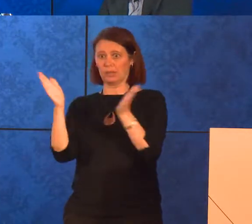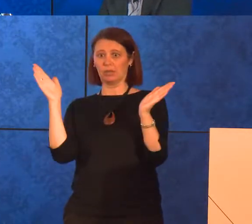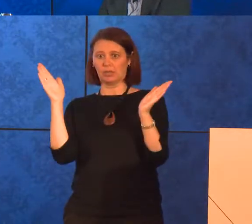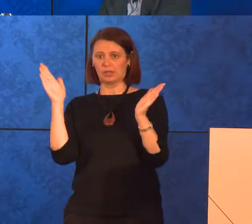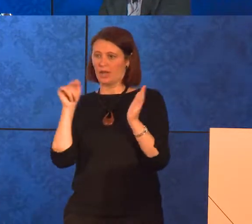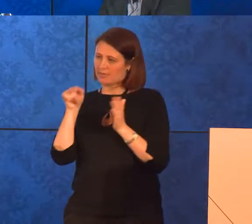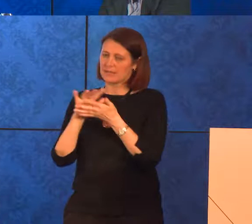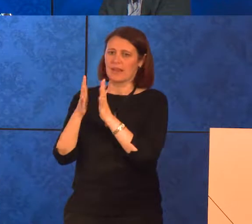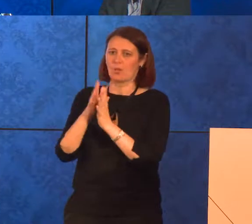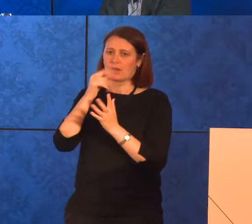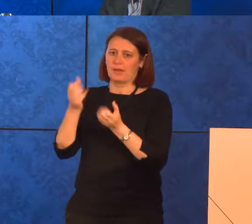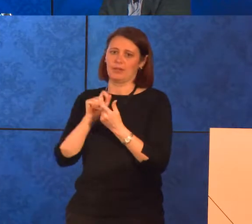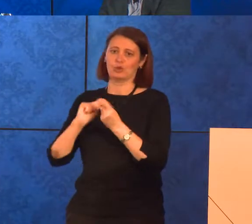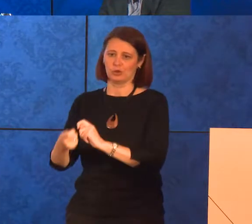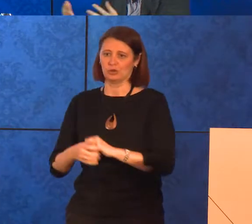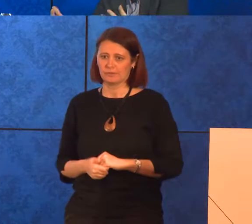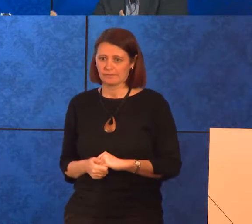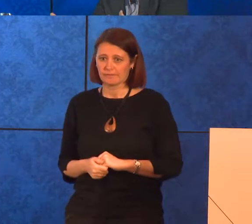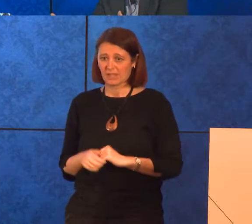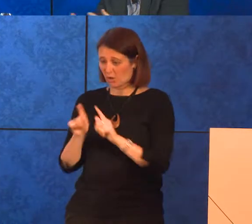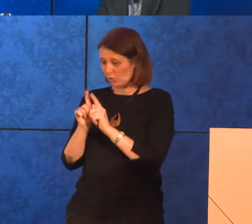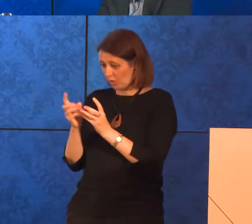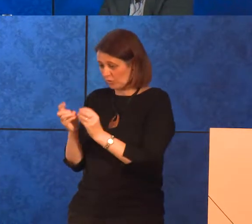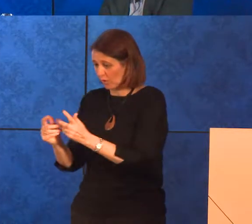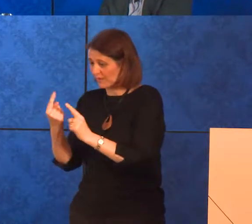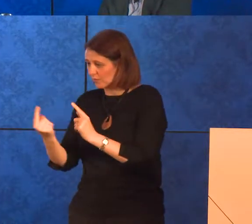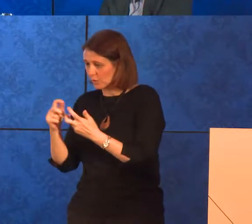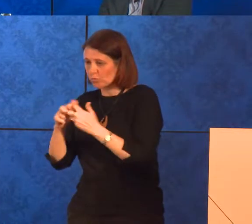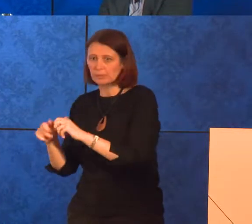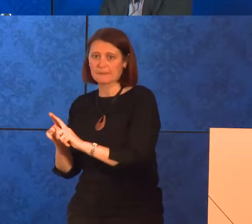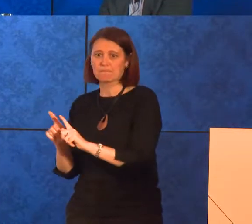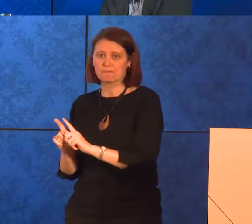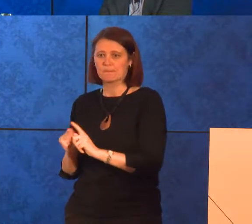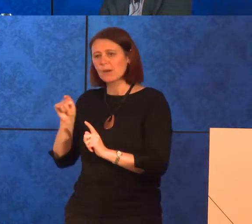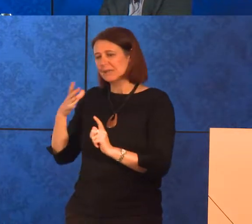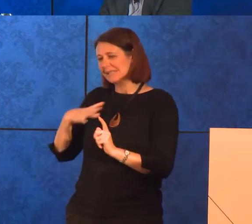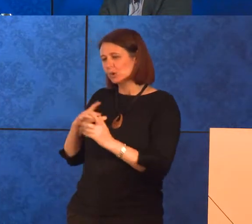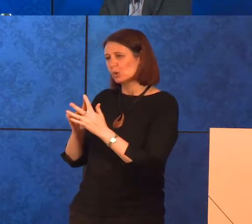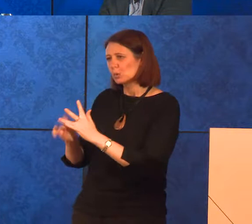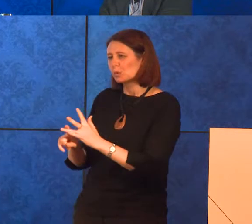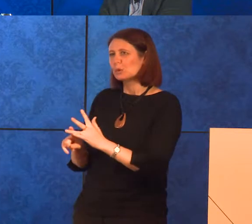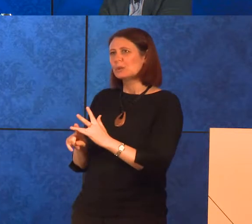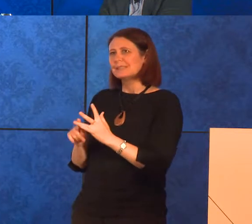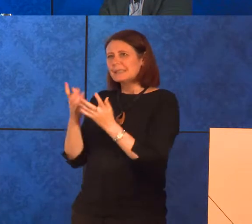to get some change and even to resolve an individual problem. But you have to do it in a way that